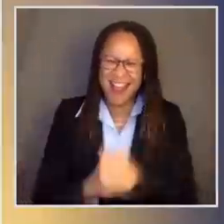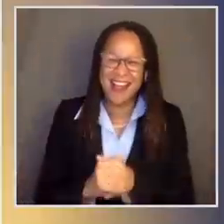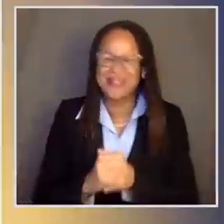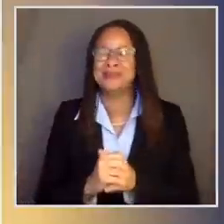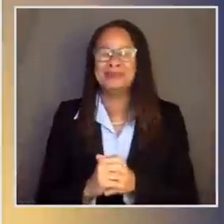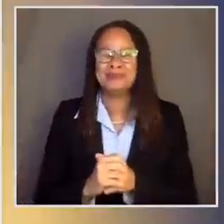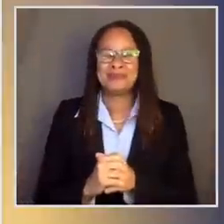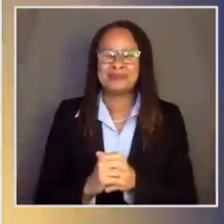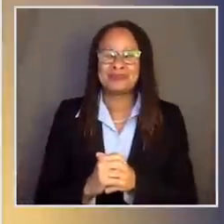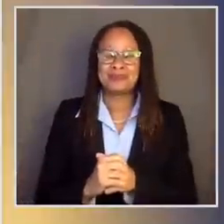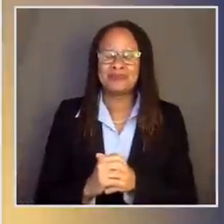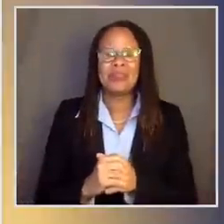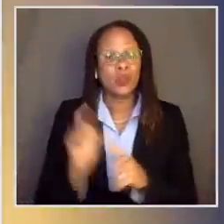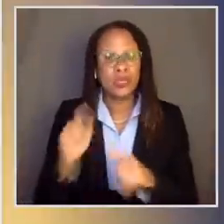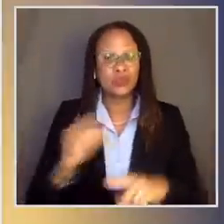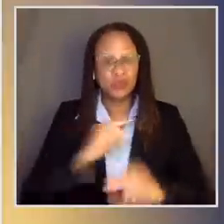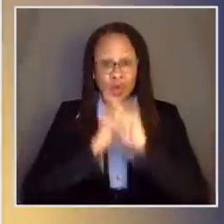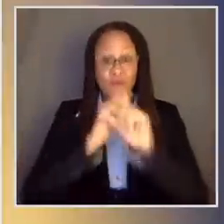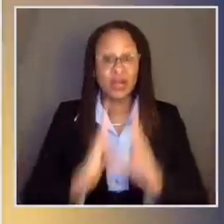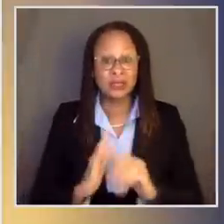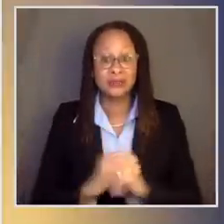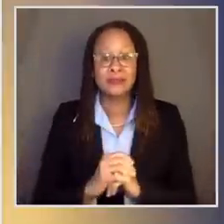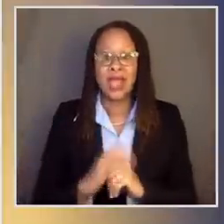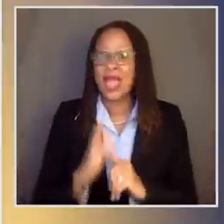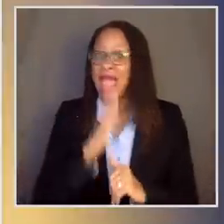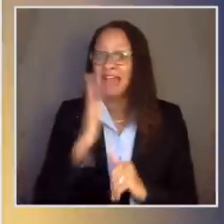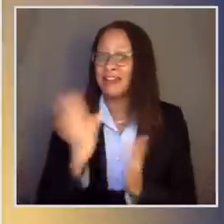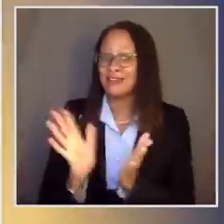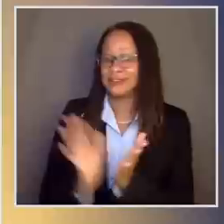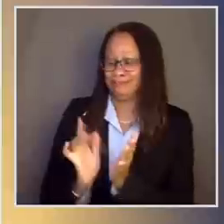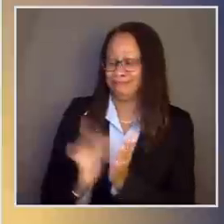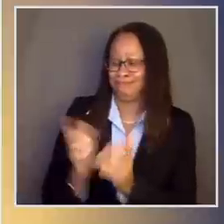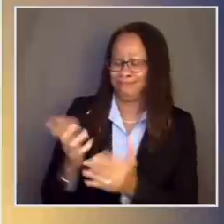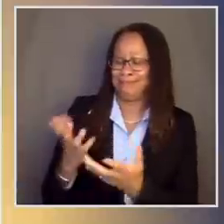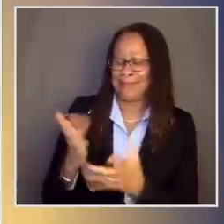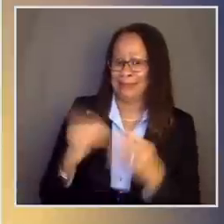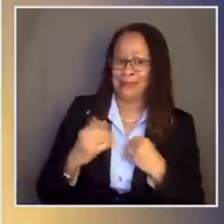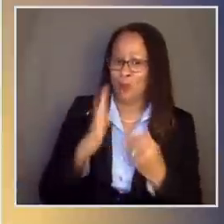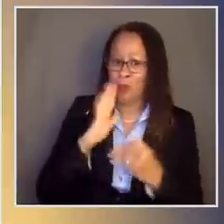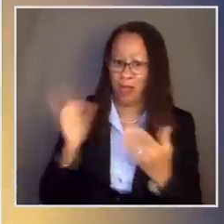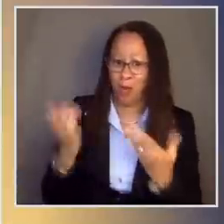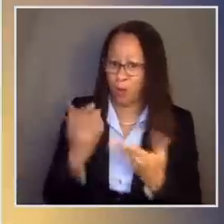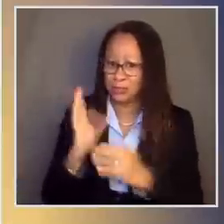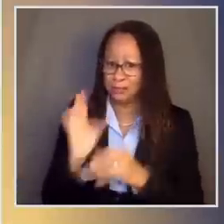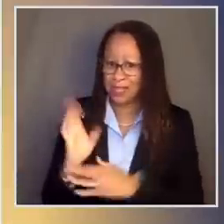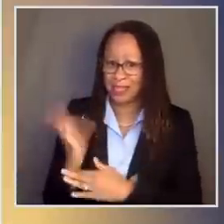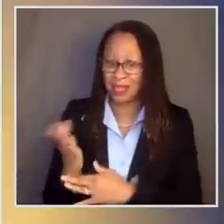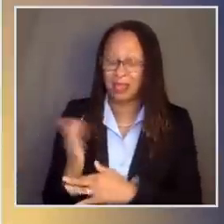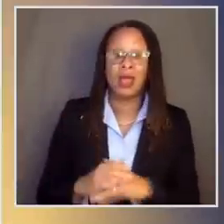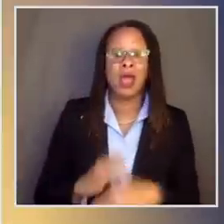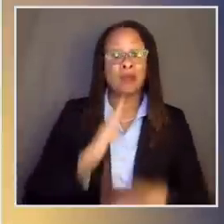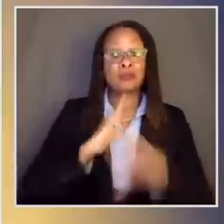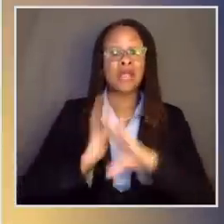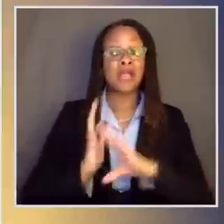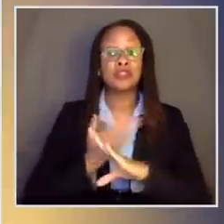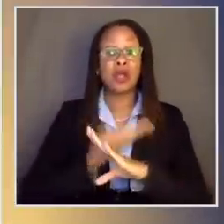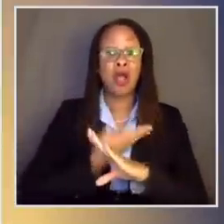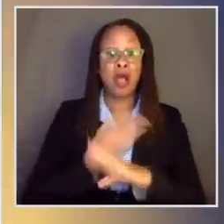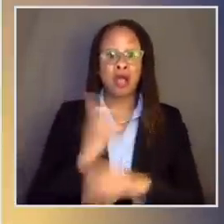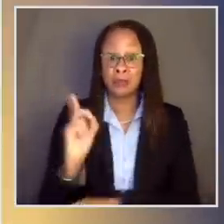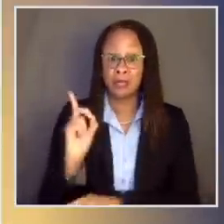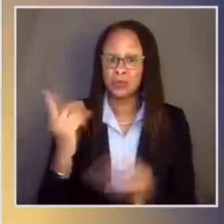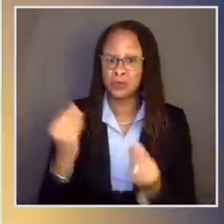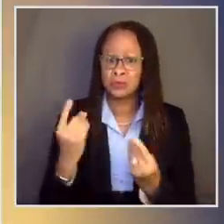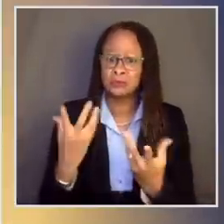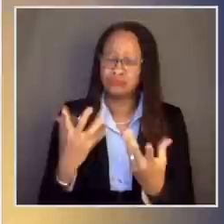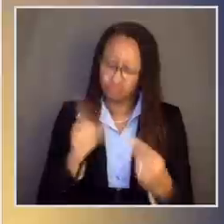To guard it and never take it for granted. And protecting our democracy takes struggle.